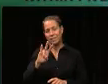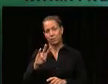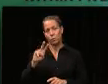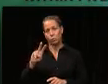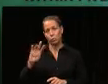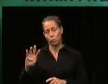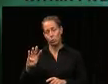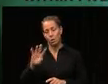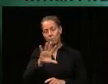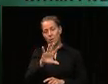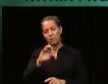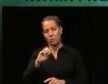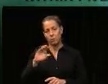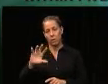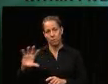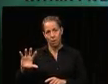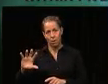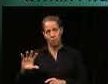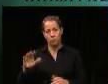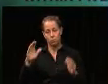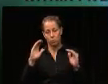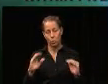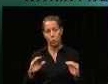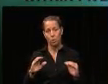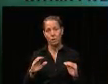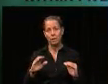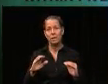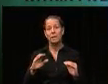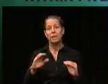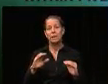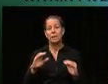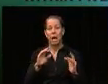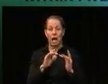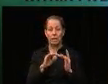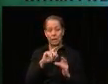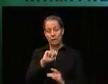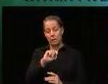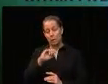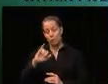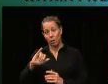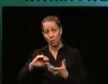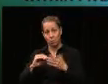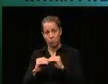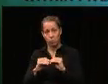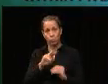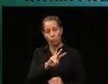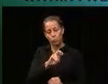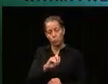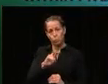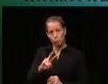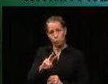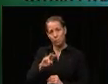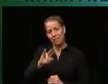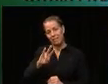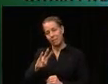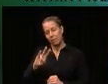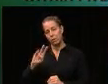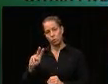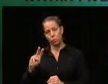-5055, TTY, 202